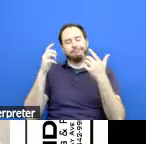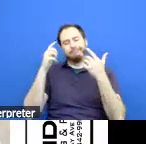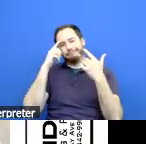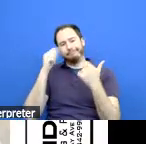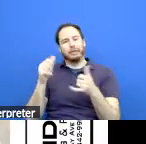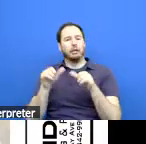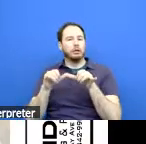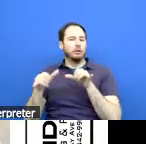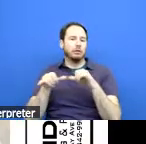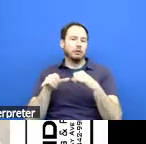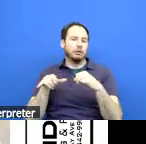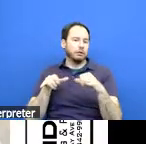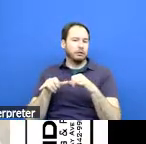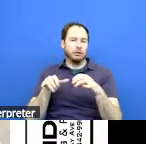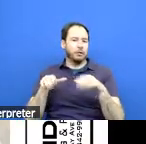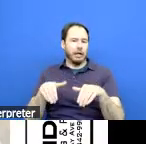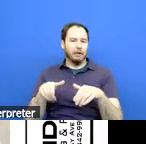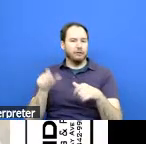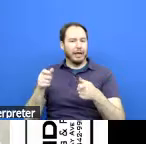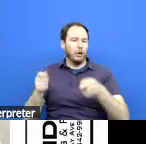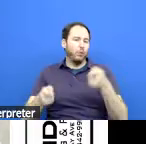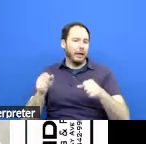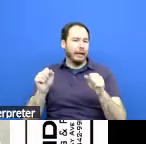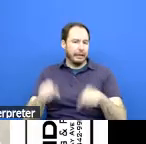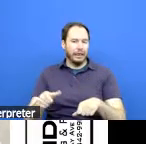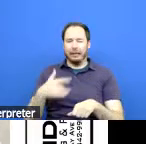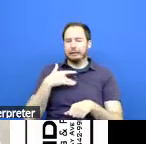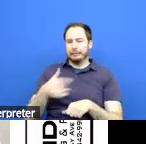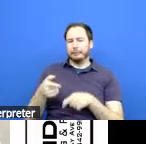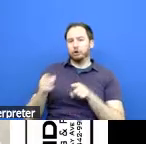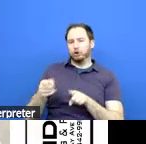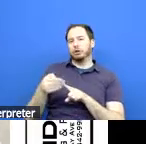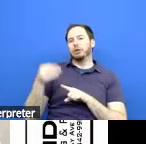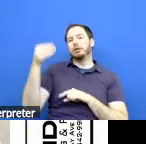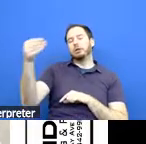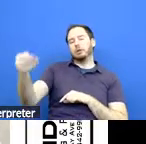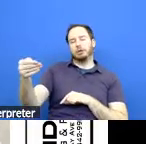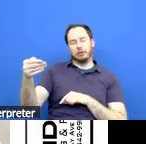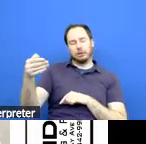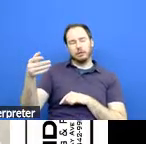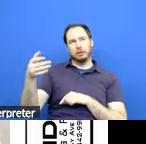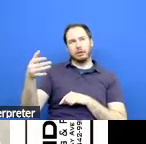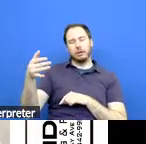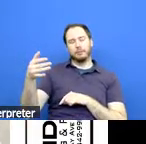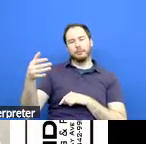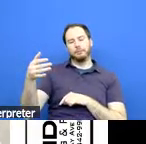a fewer units. Yes, that's possible. That's typically done at the